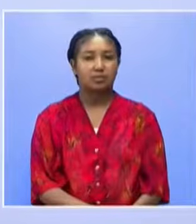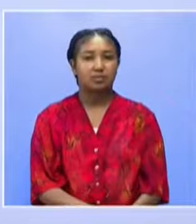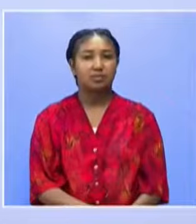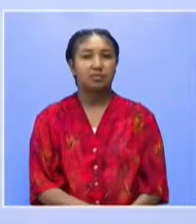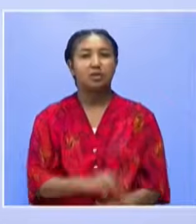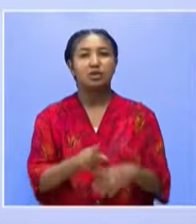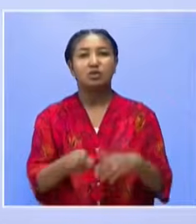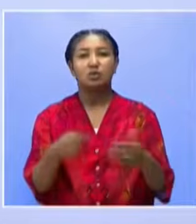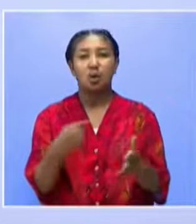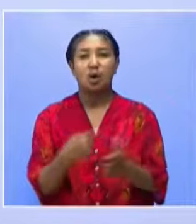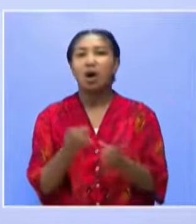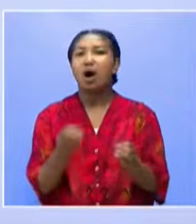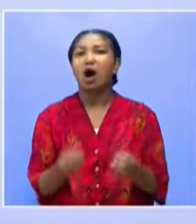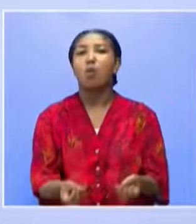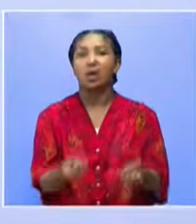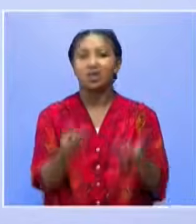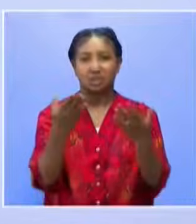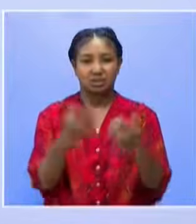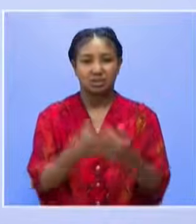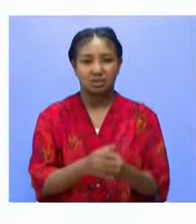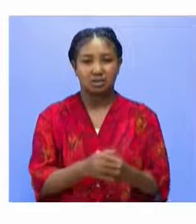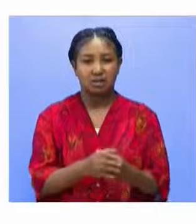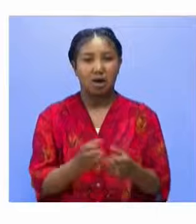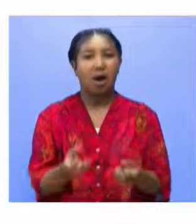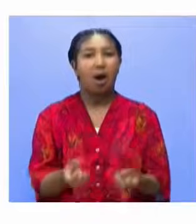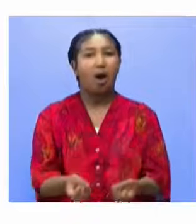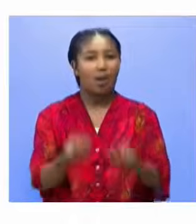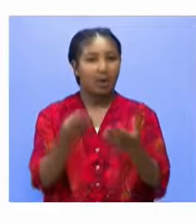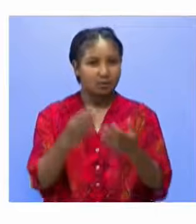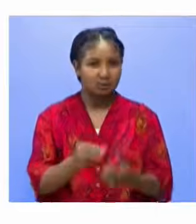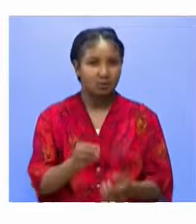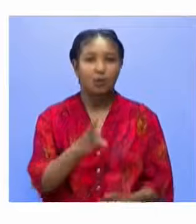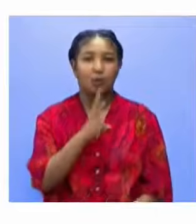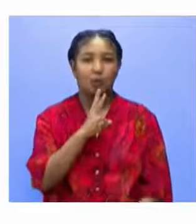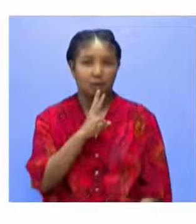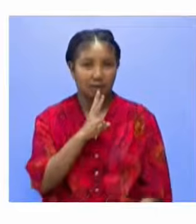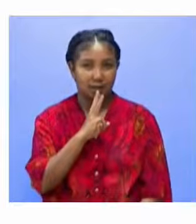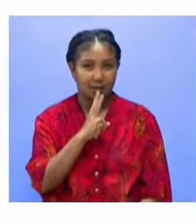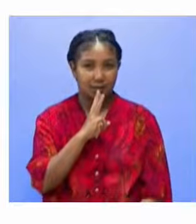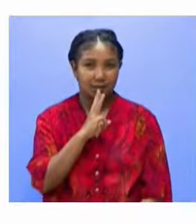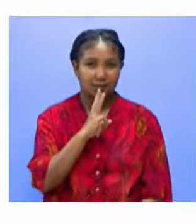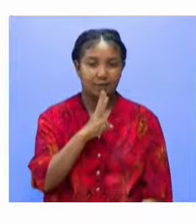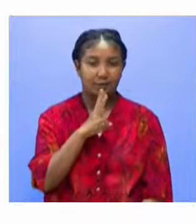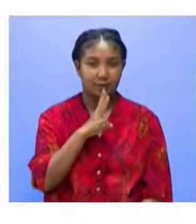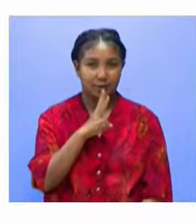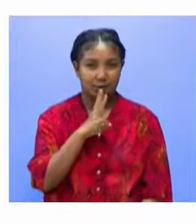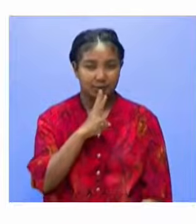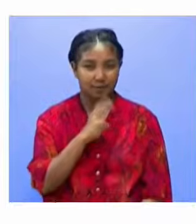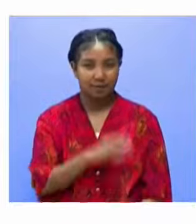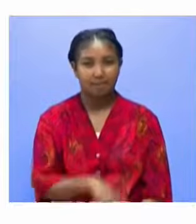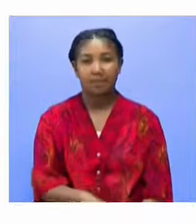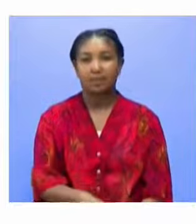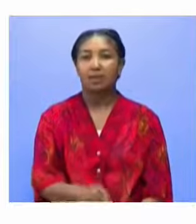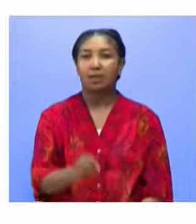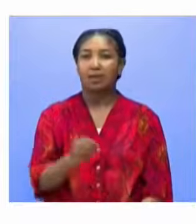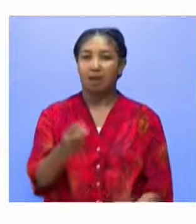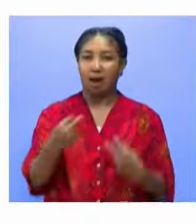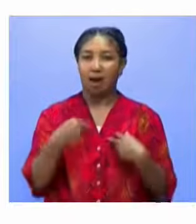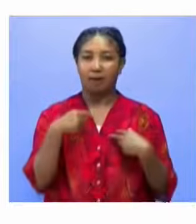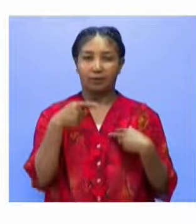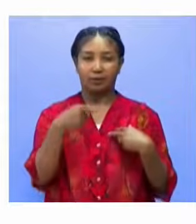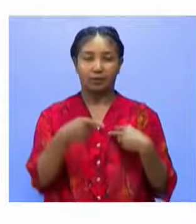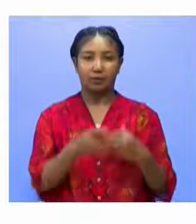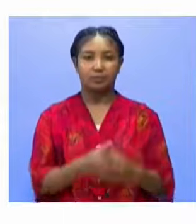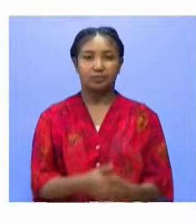So what about how much? How much water here? How much water have you?